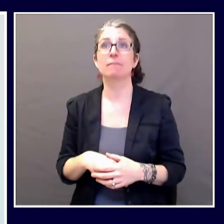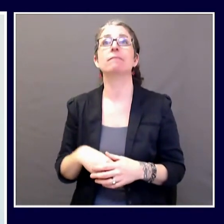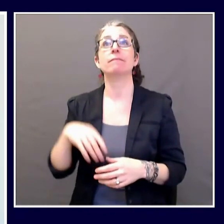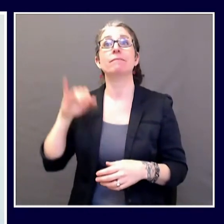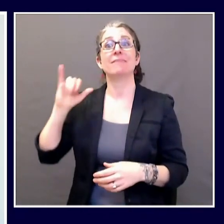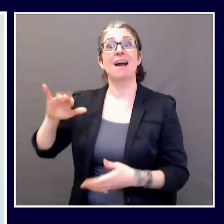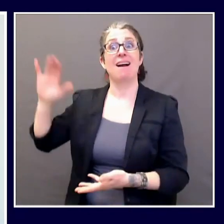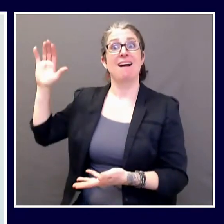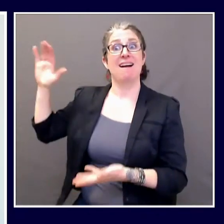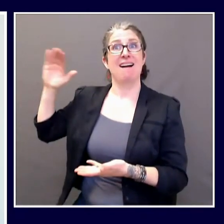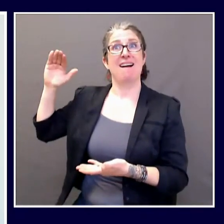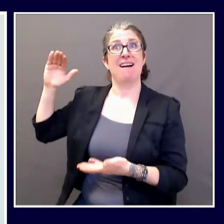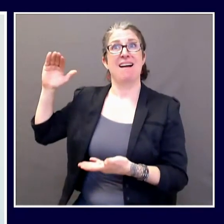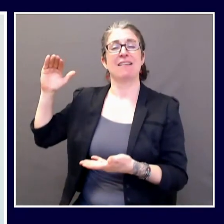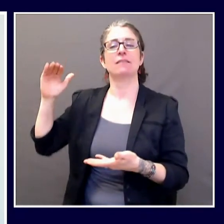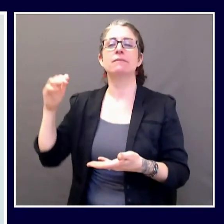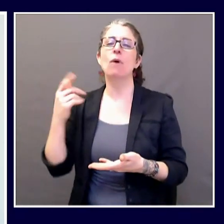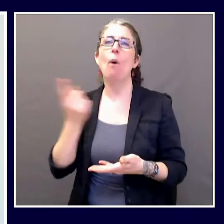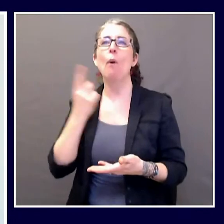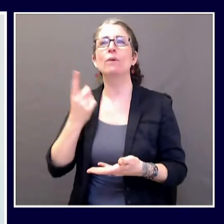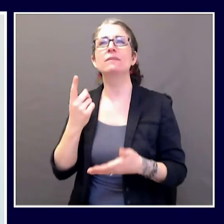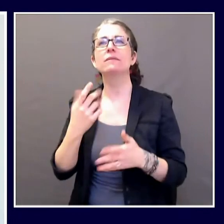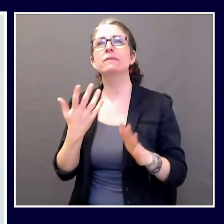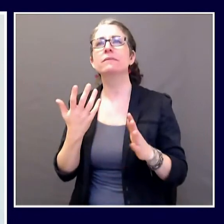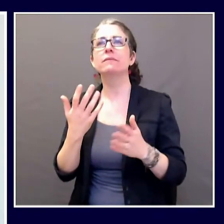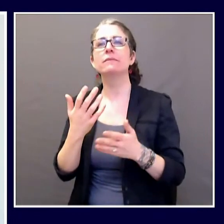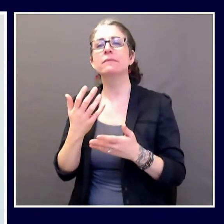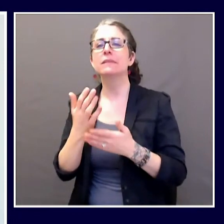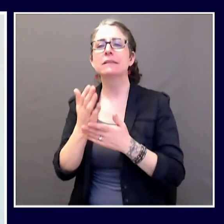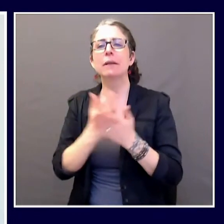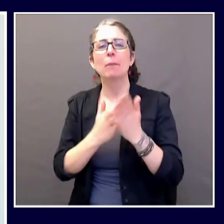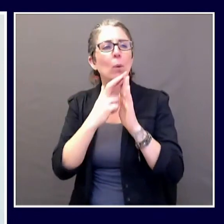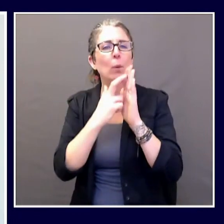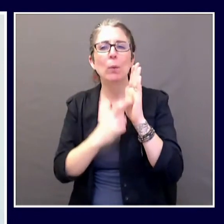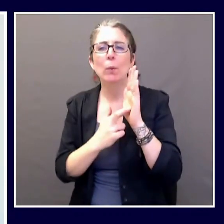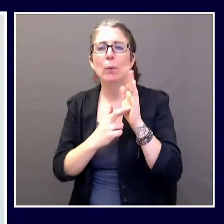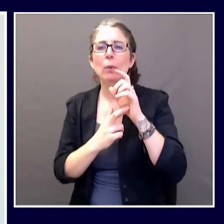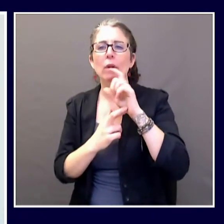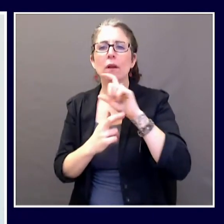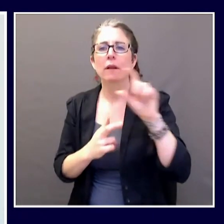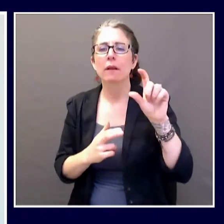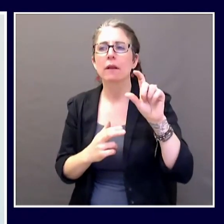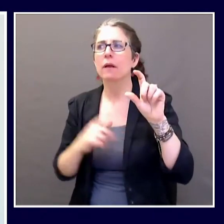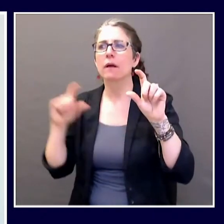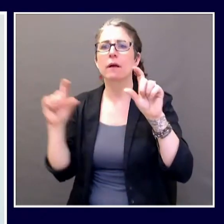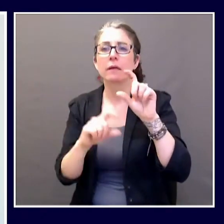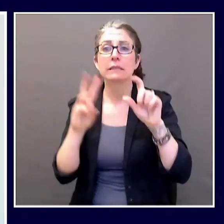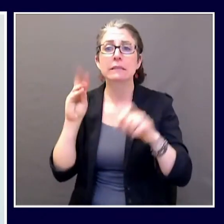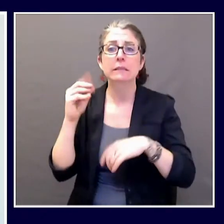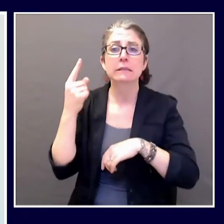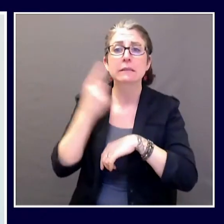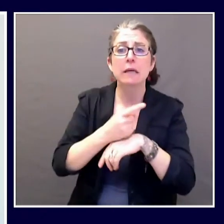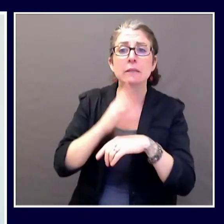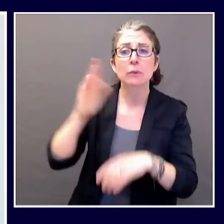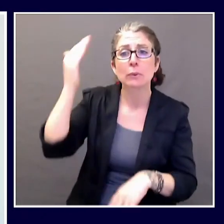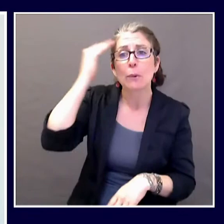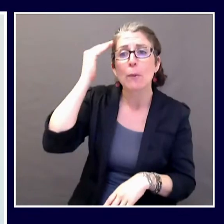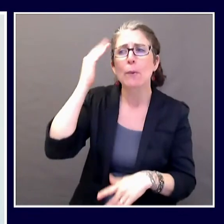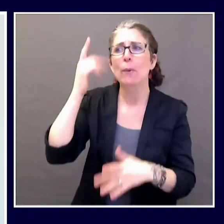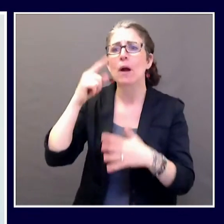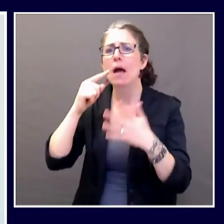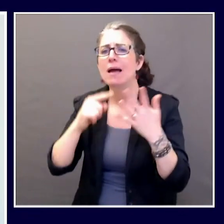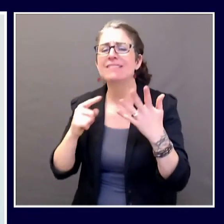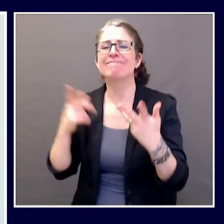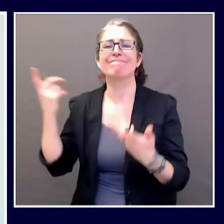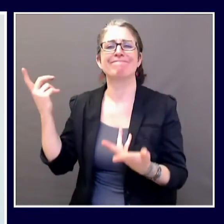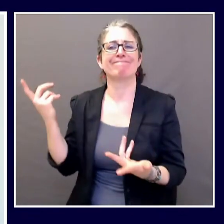on that. All that said, we are, again, beginning to access the funding that got passed by Congress in December. That also included $12